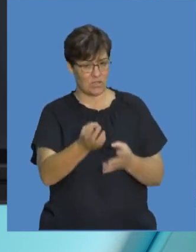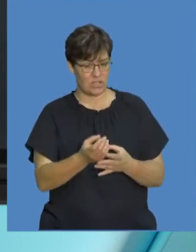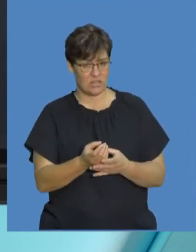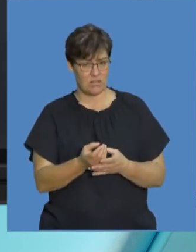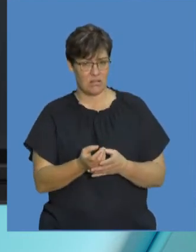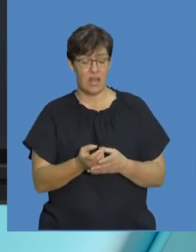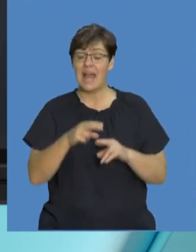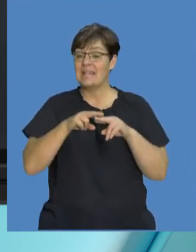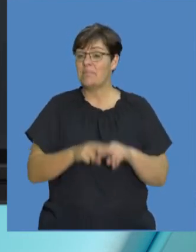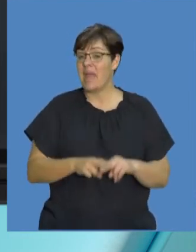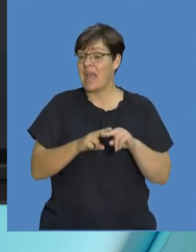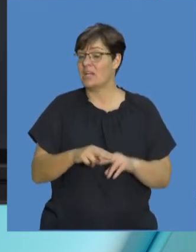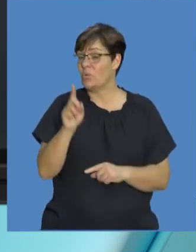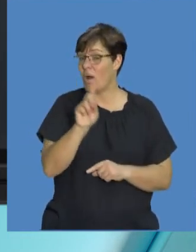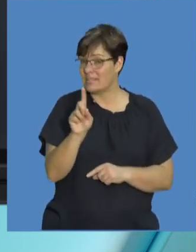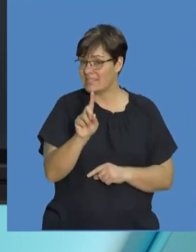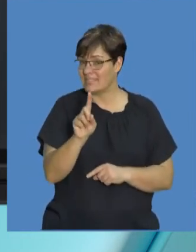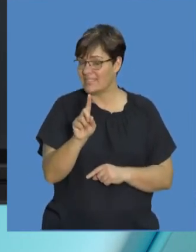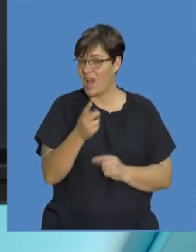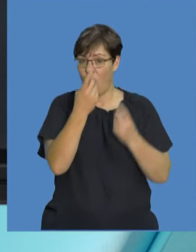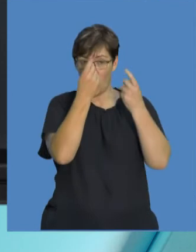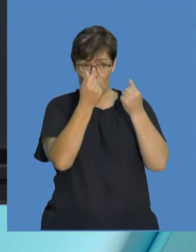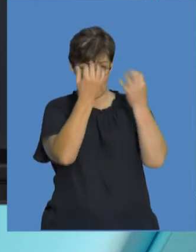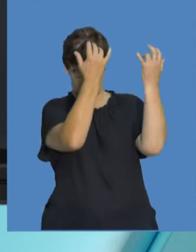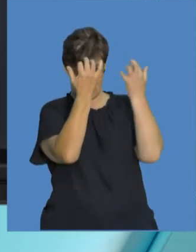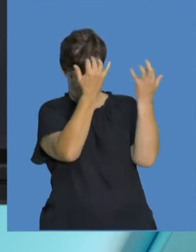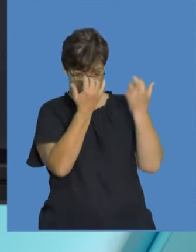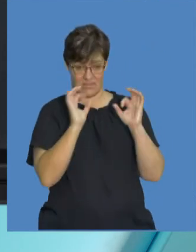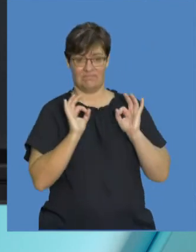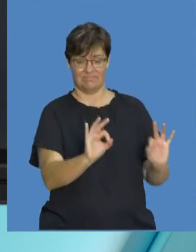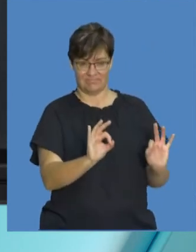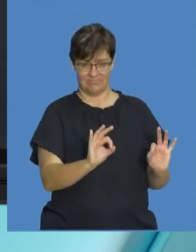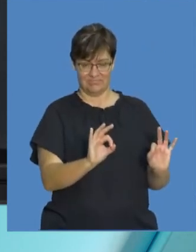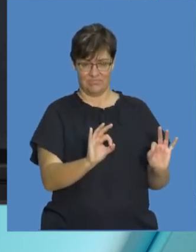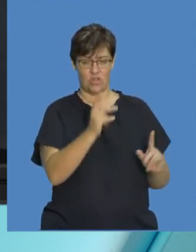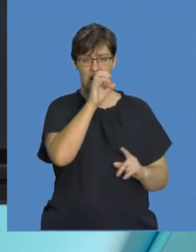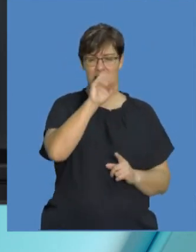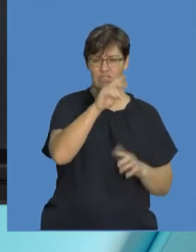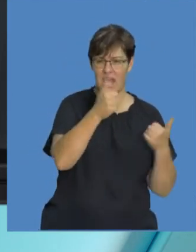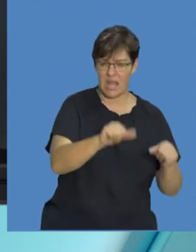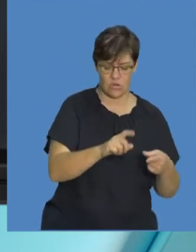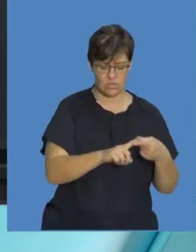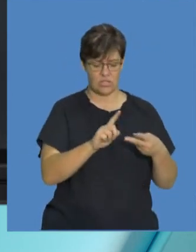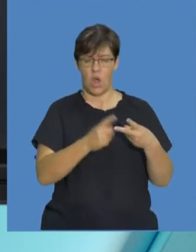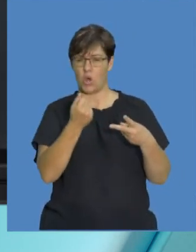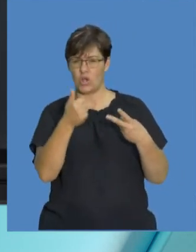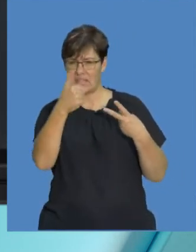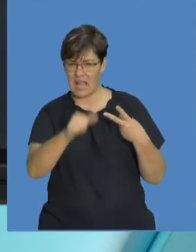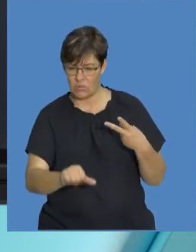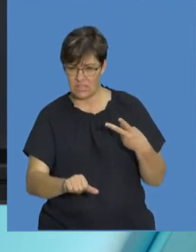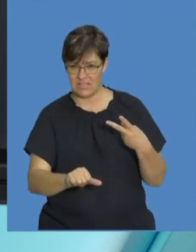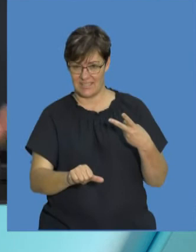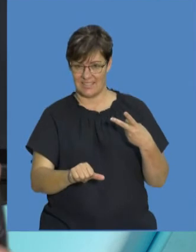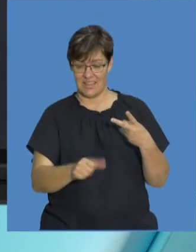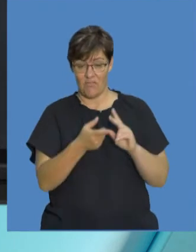information is dependent on getting your costing done correctly. So, your ledger accounts, your cost